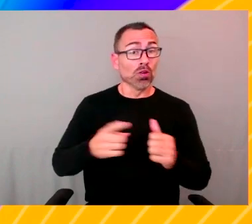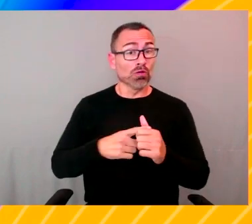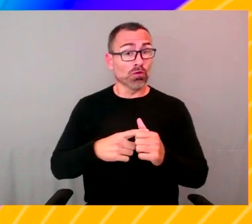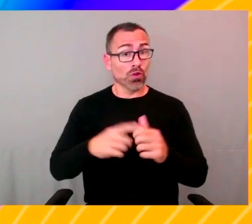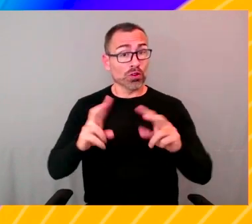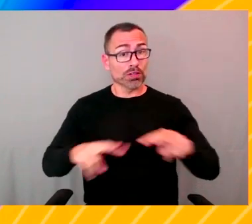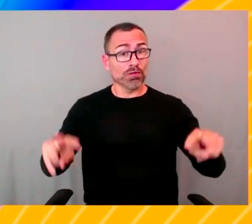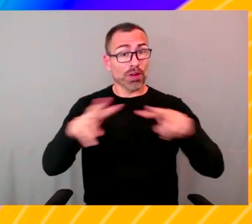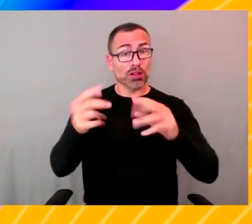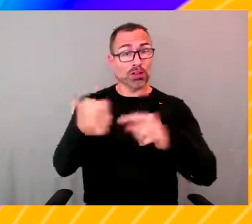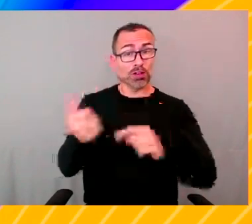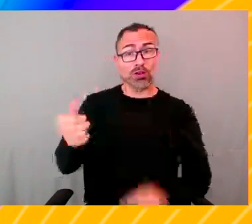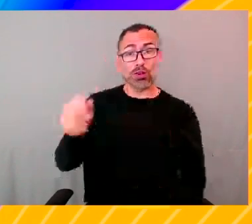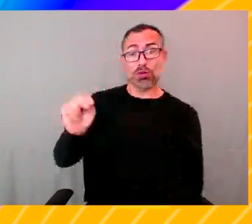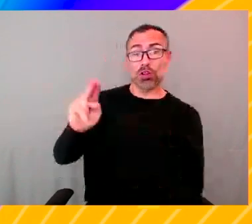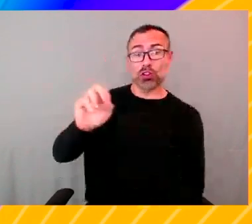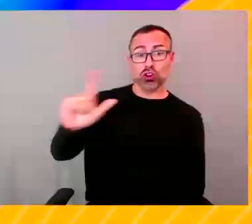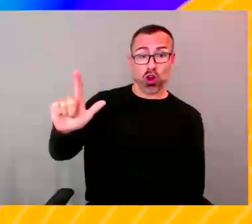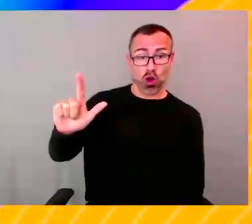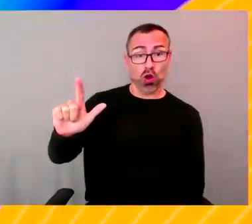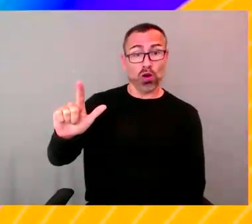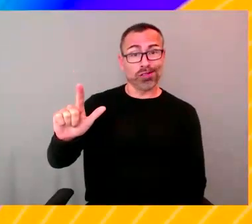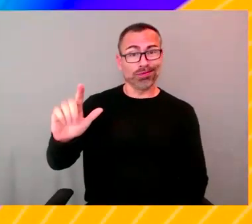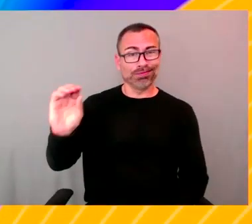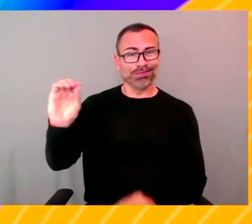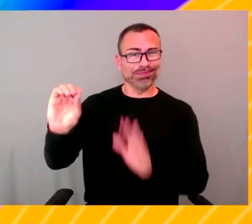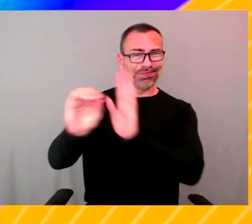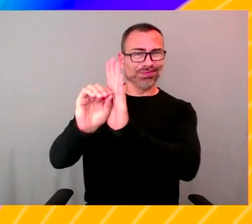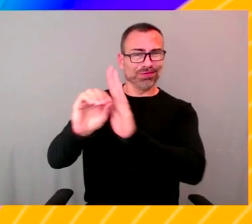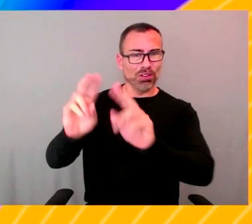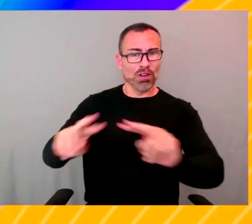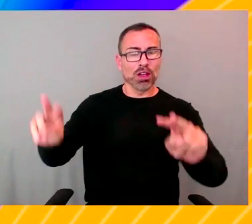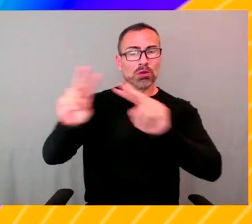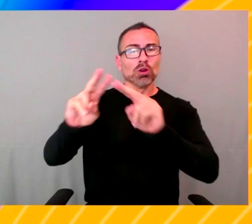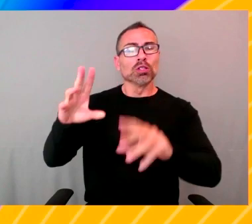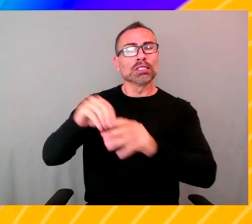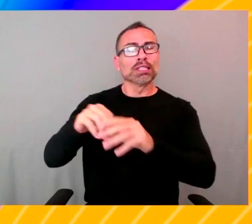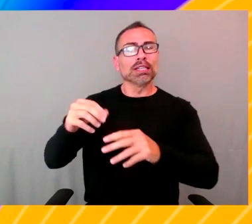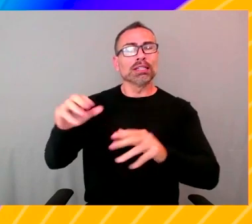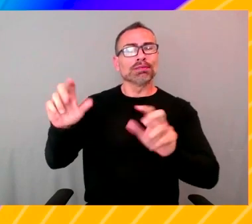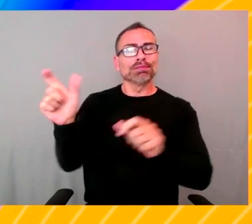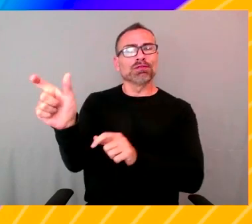called disarmament. This data set is a list of UN votes,